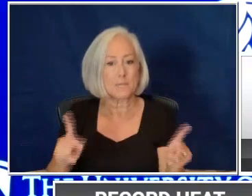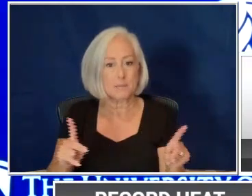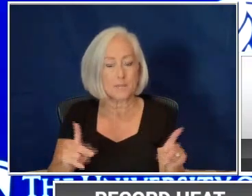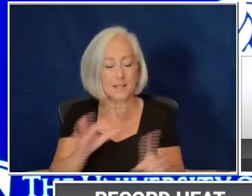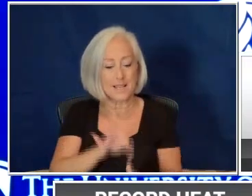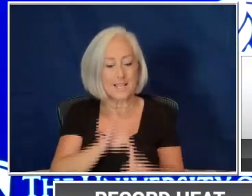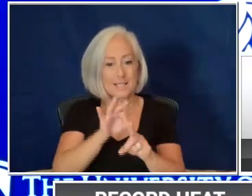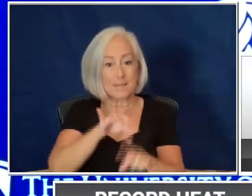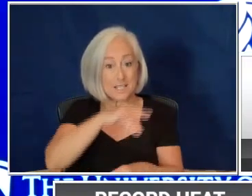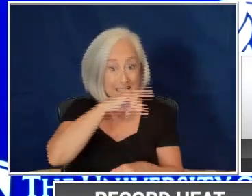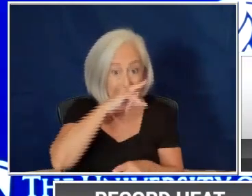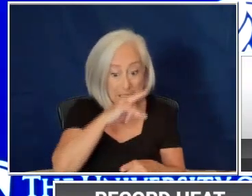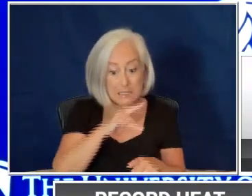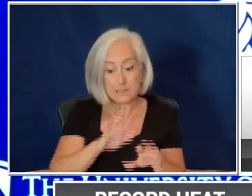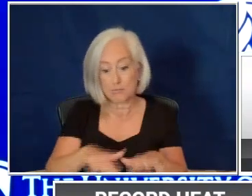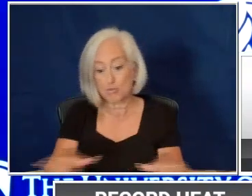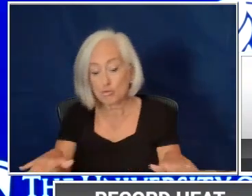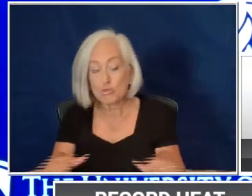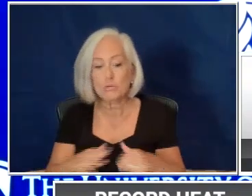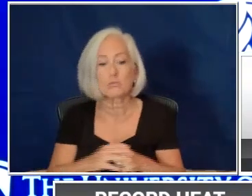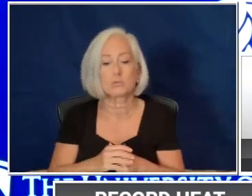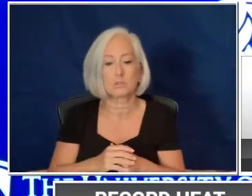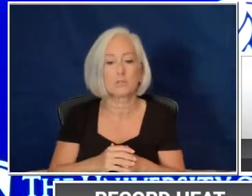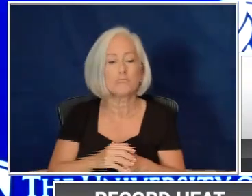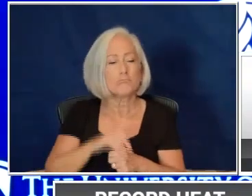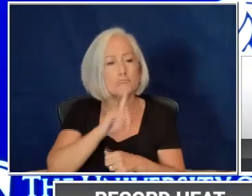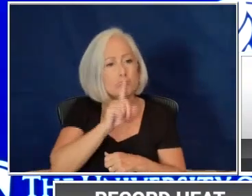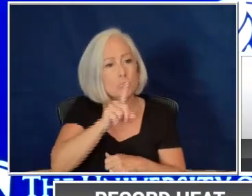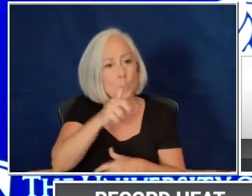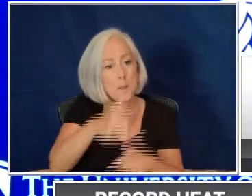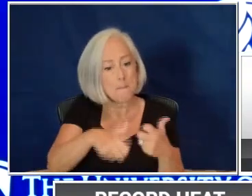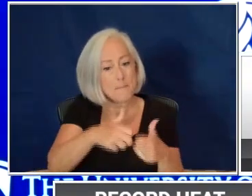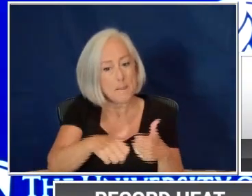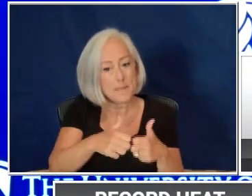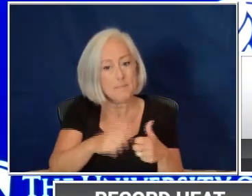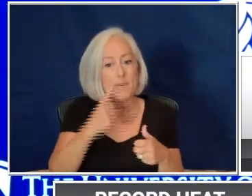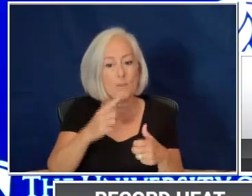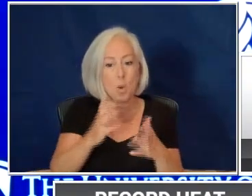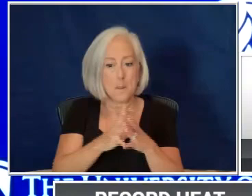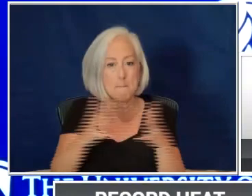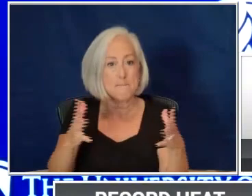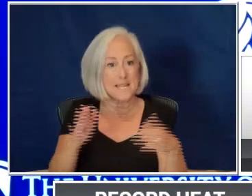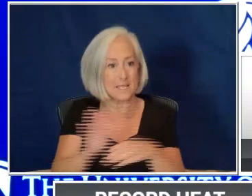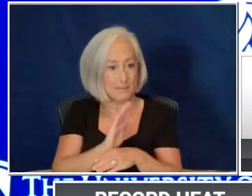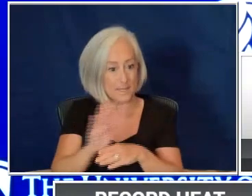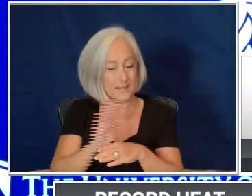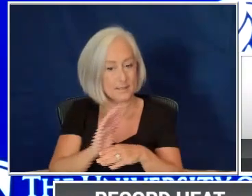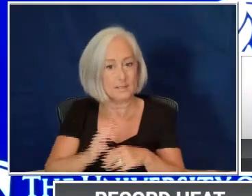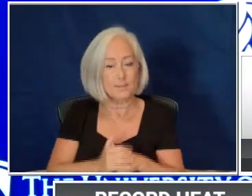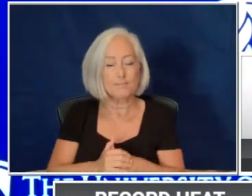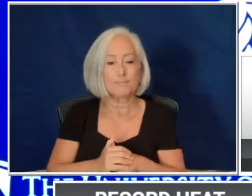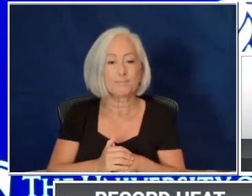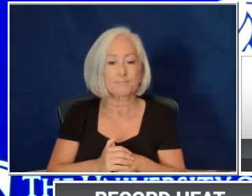I think it's a very real issue for a lot of businesses, a lot of